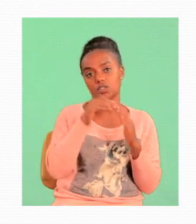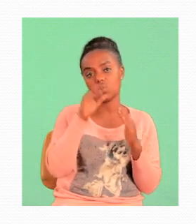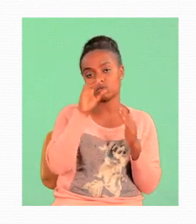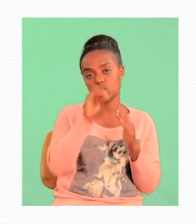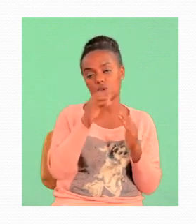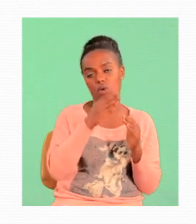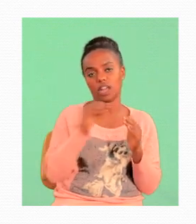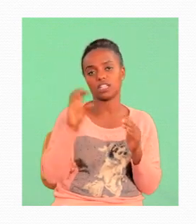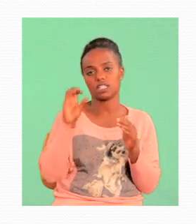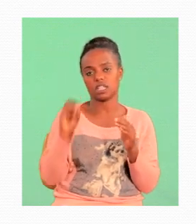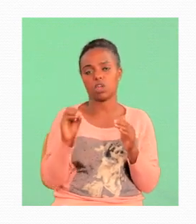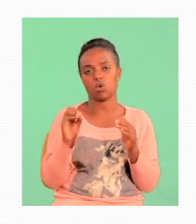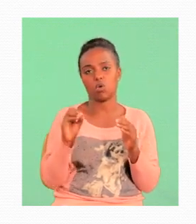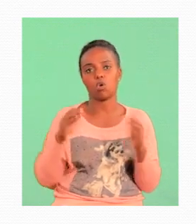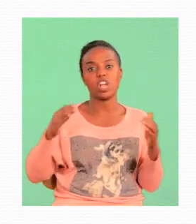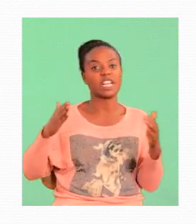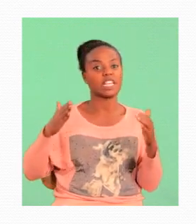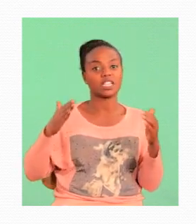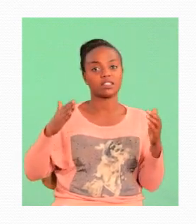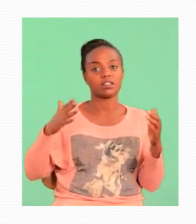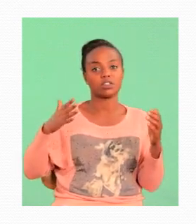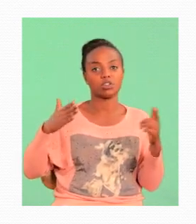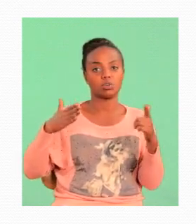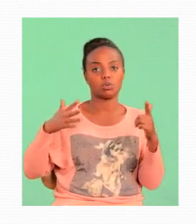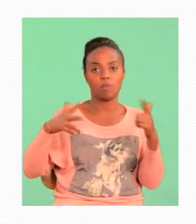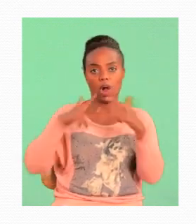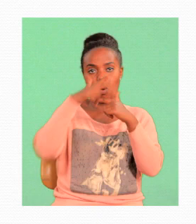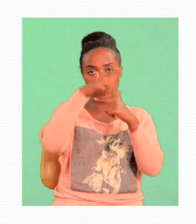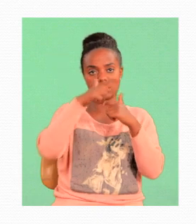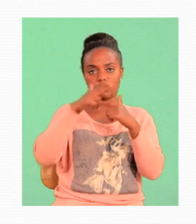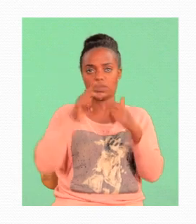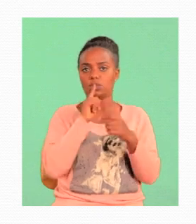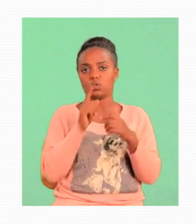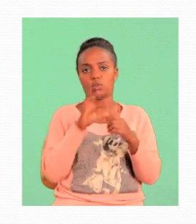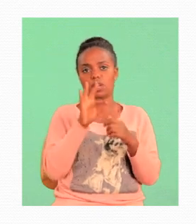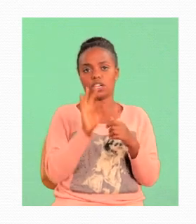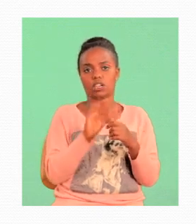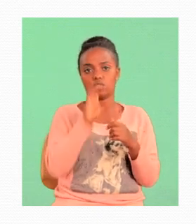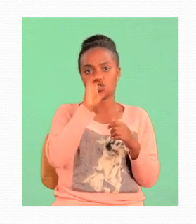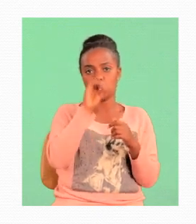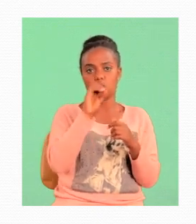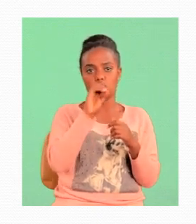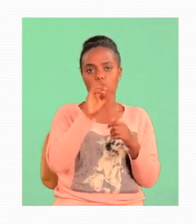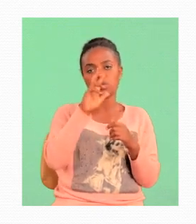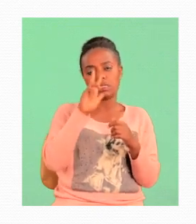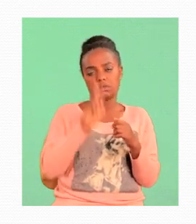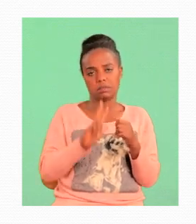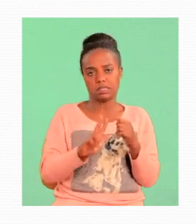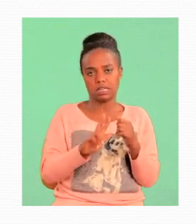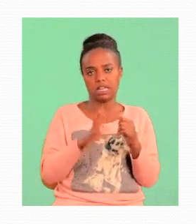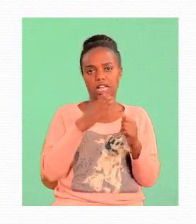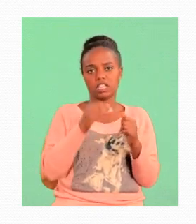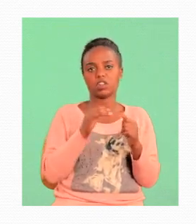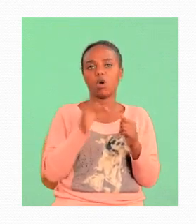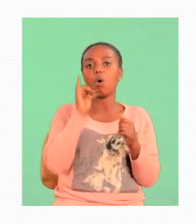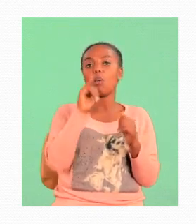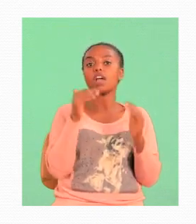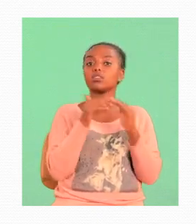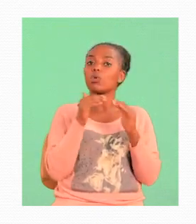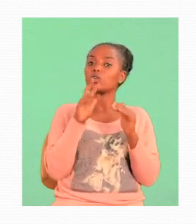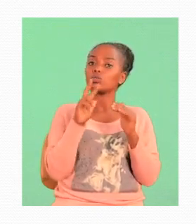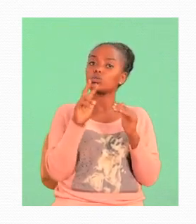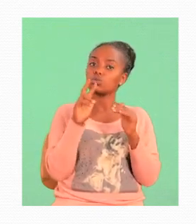intercept. When x is 0, 0 plus 3 it is 3. And when y is